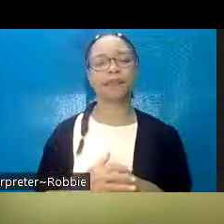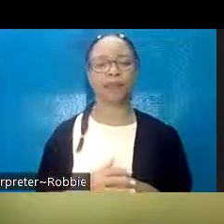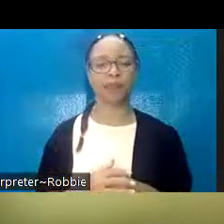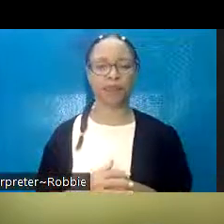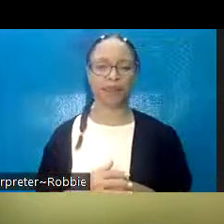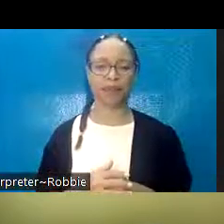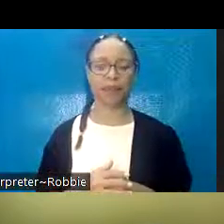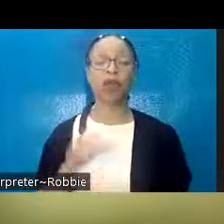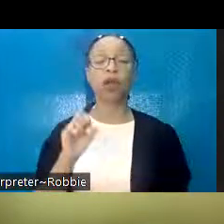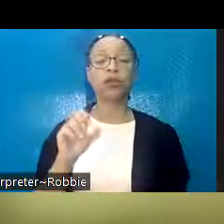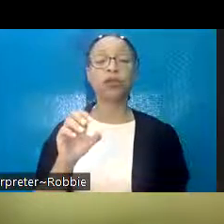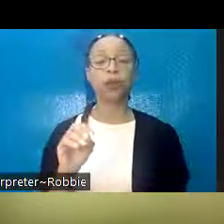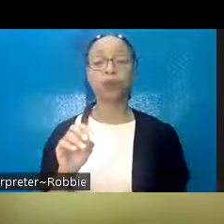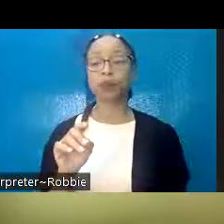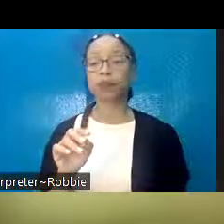So